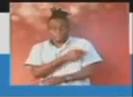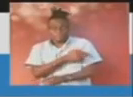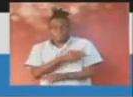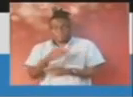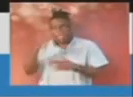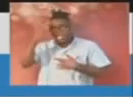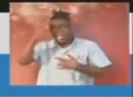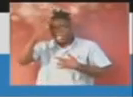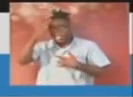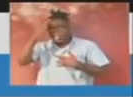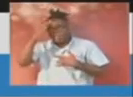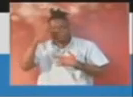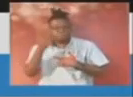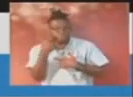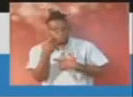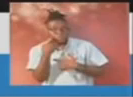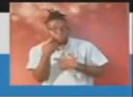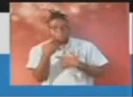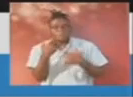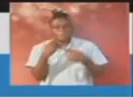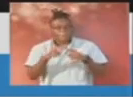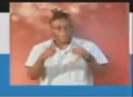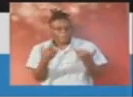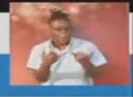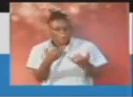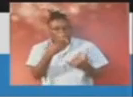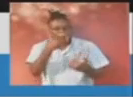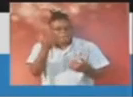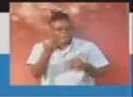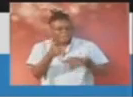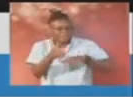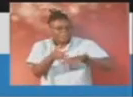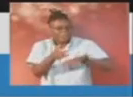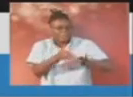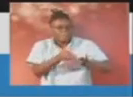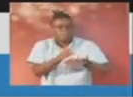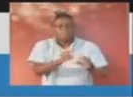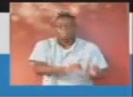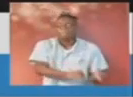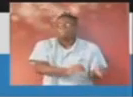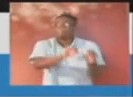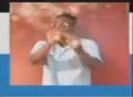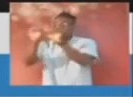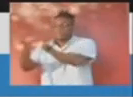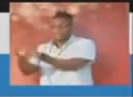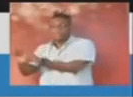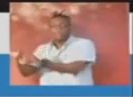in hospital, treated for COVID-19 but are not yet fit to return home and in need of ongoing monitoring and